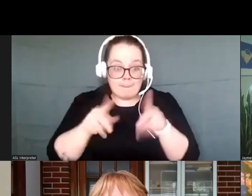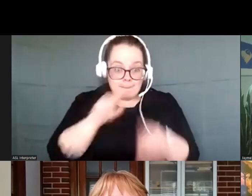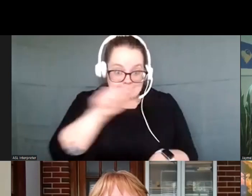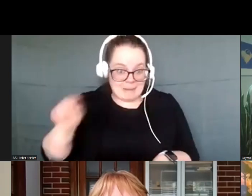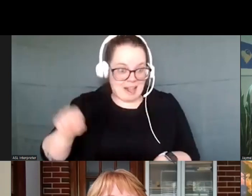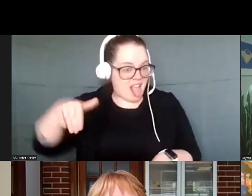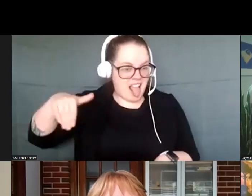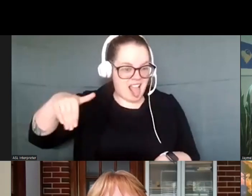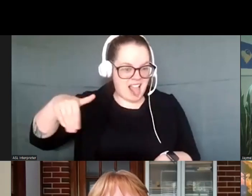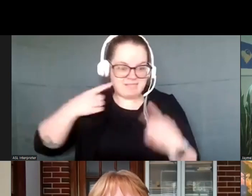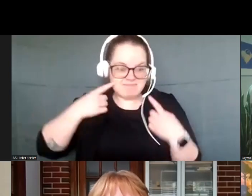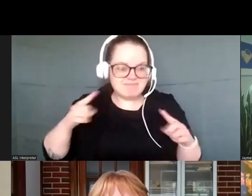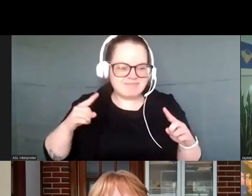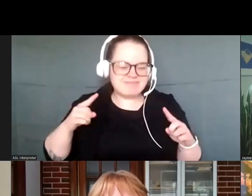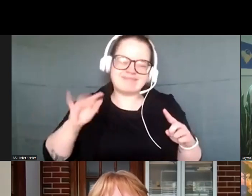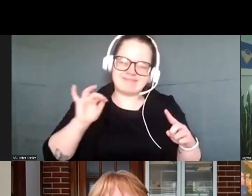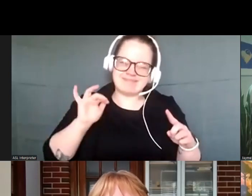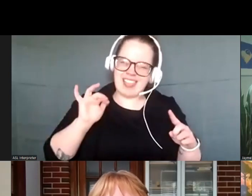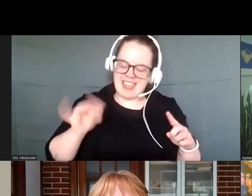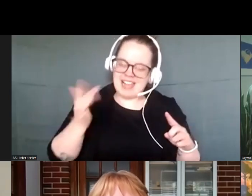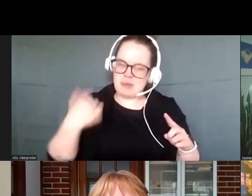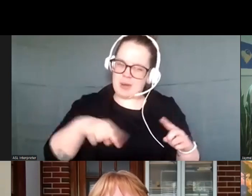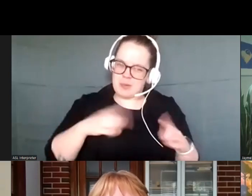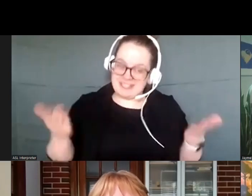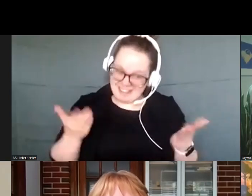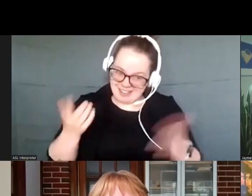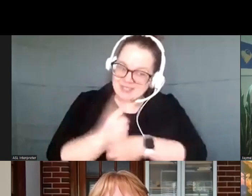yet, I suppose that's why we're all here.